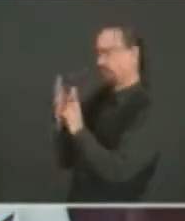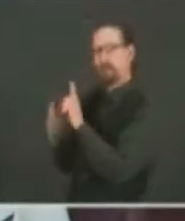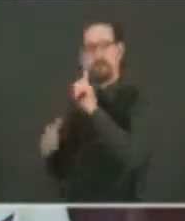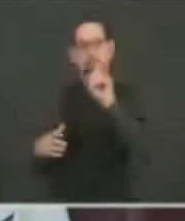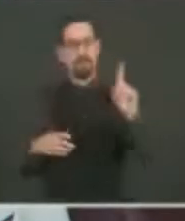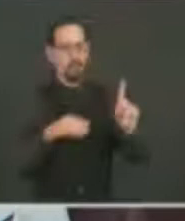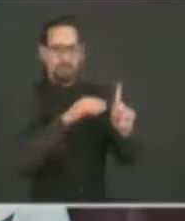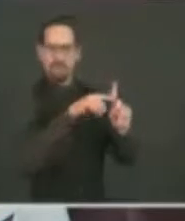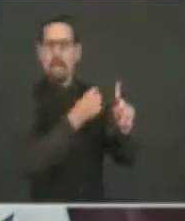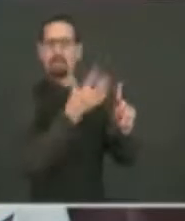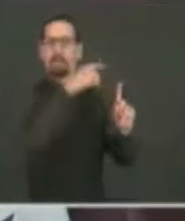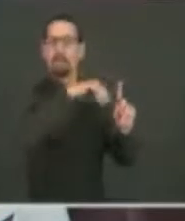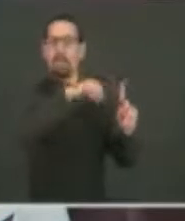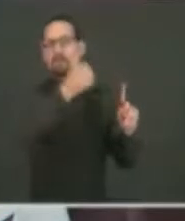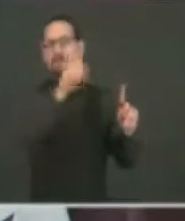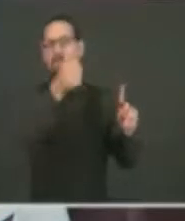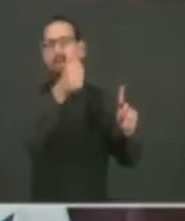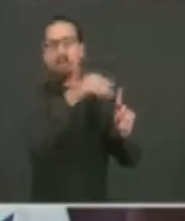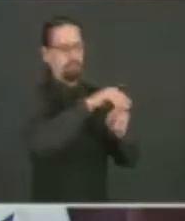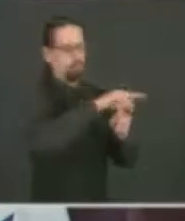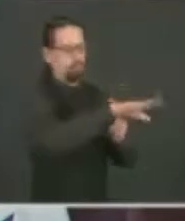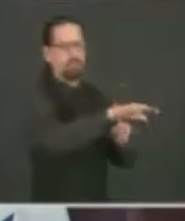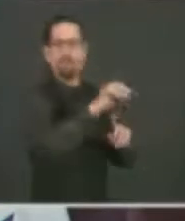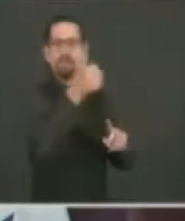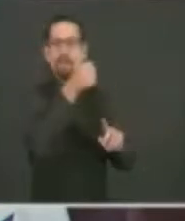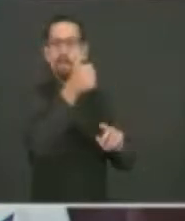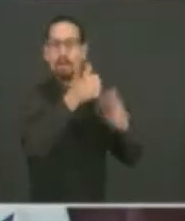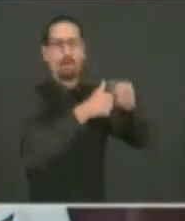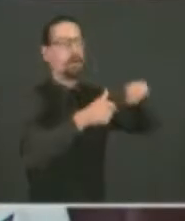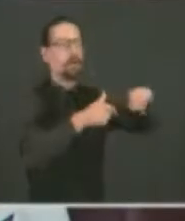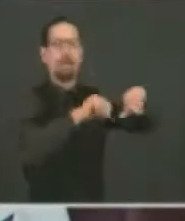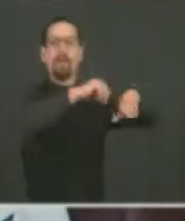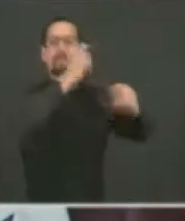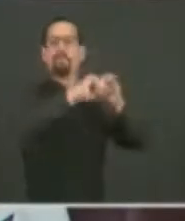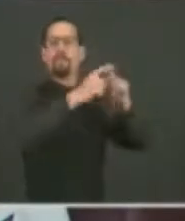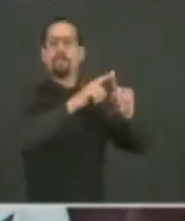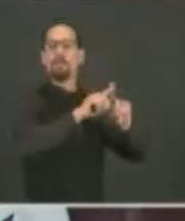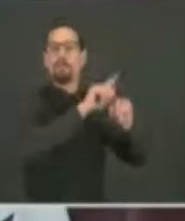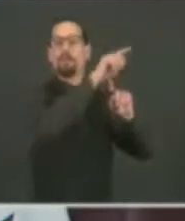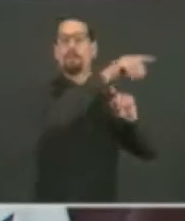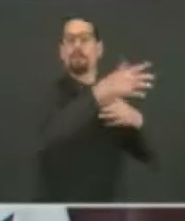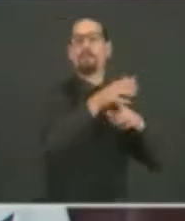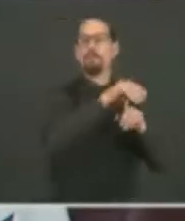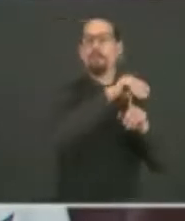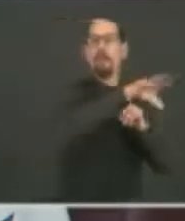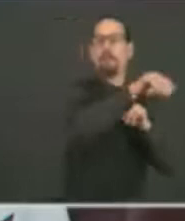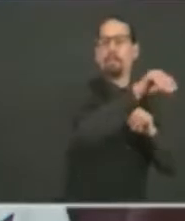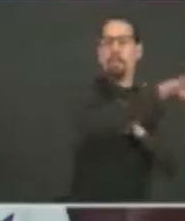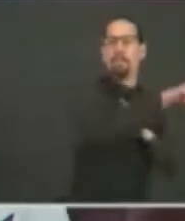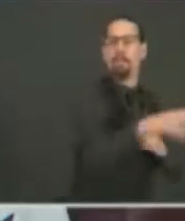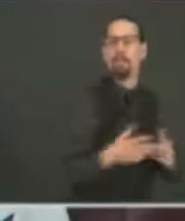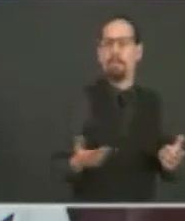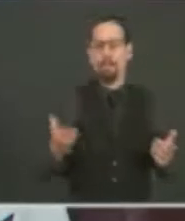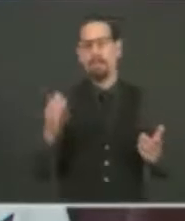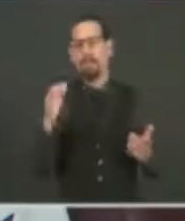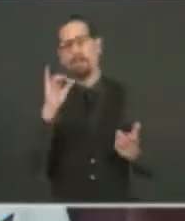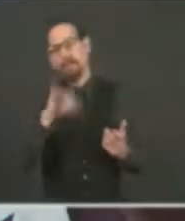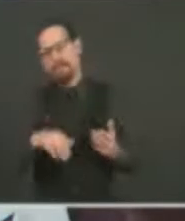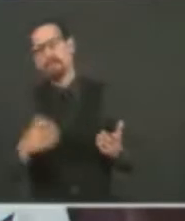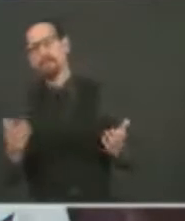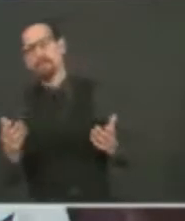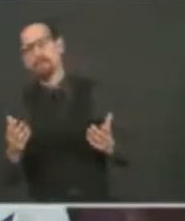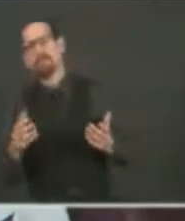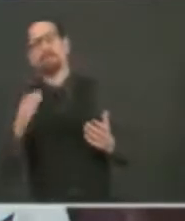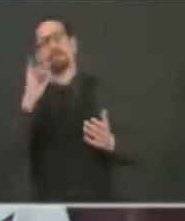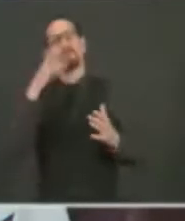reason, and if you follow them, we'll be fine, and if you don't, people will get hurt. To the point of consequences, we're all